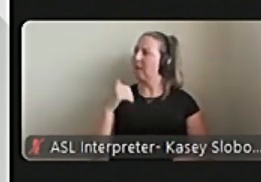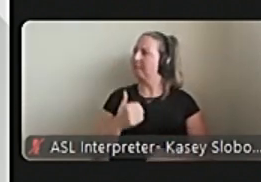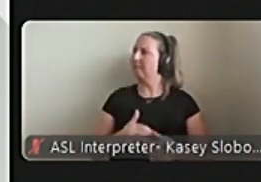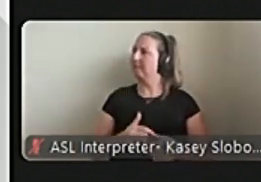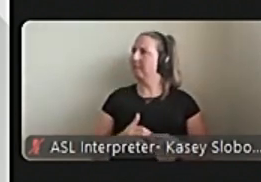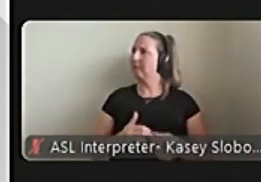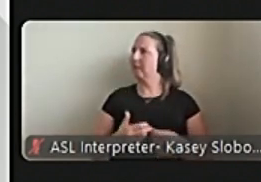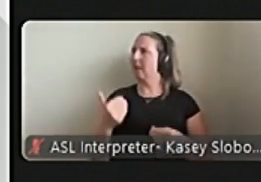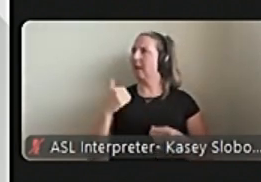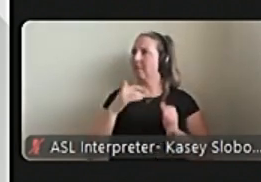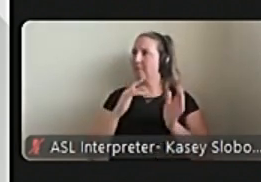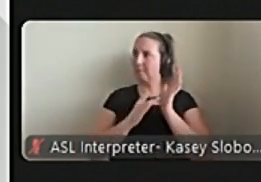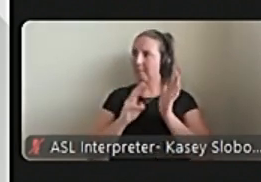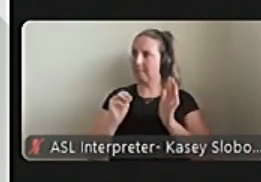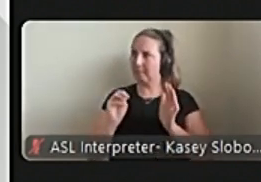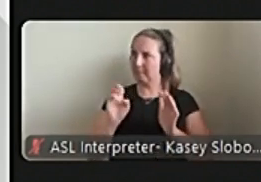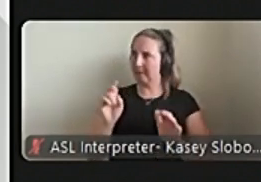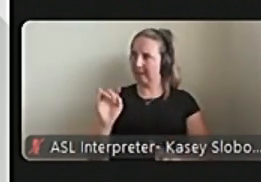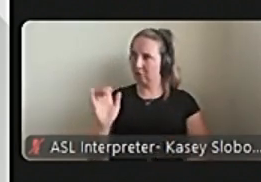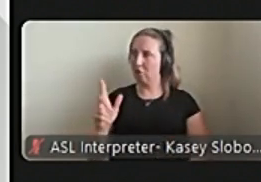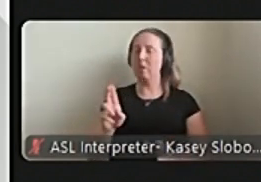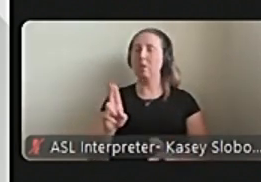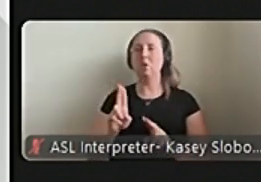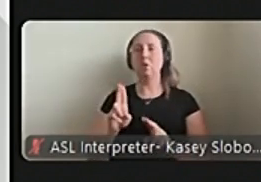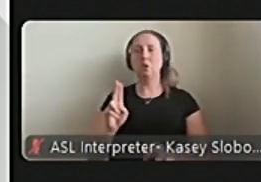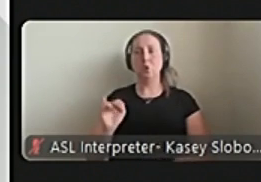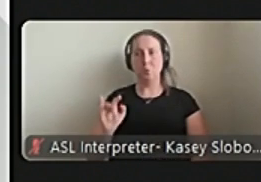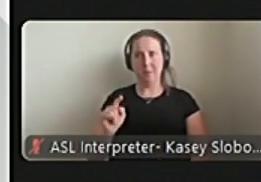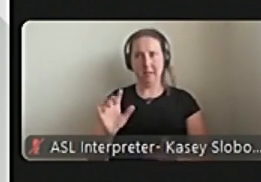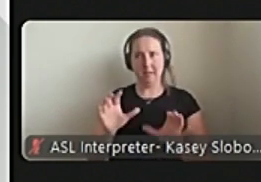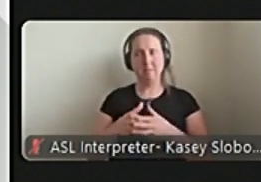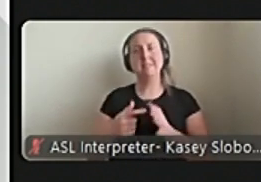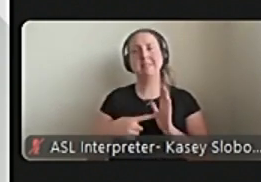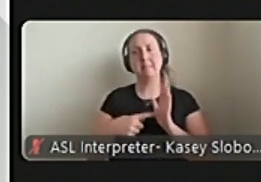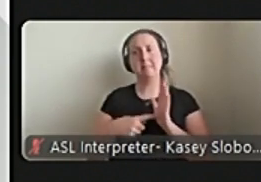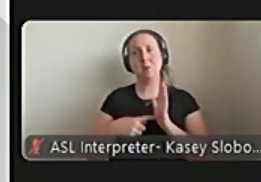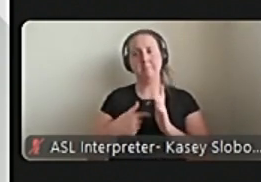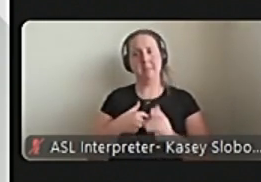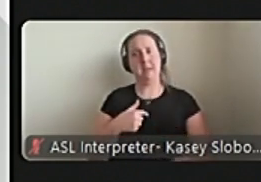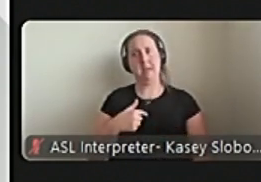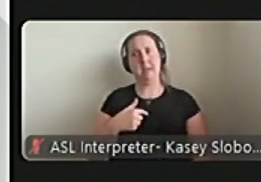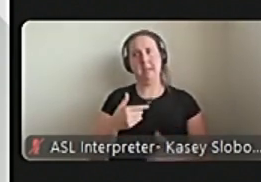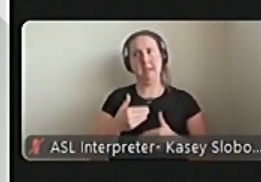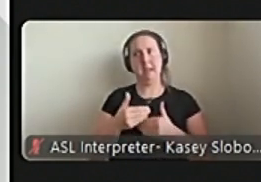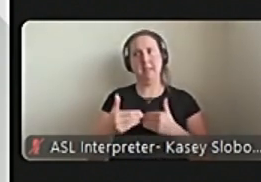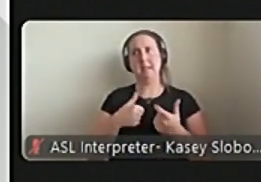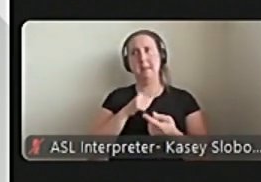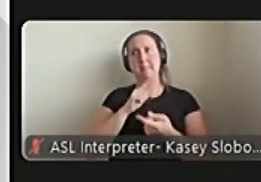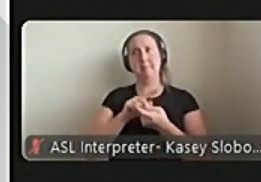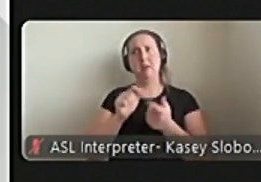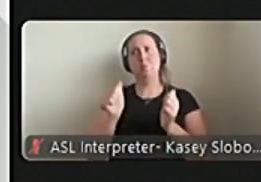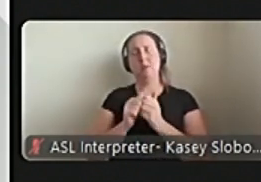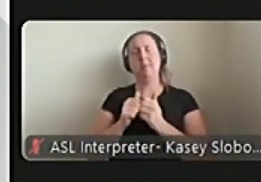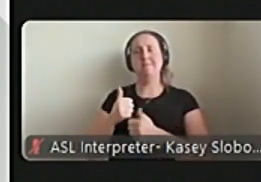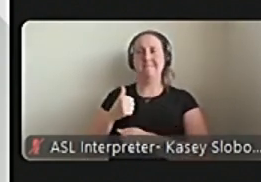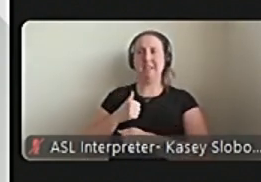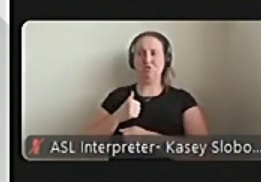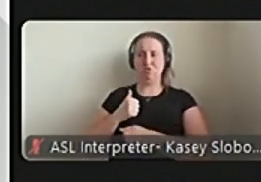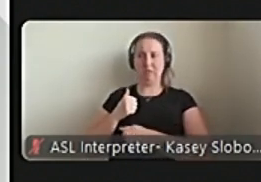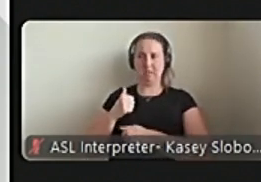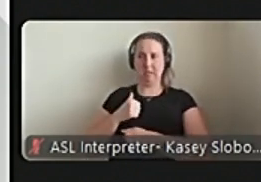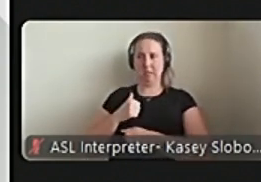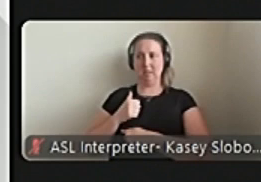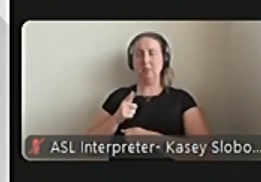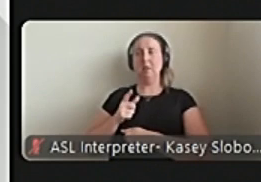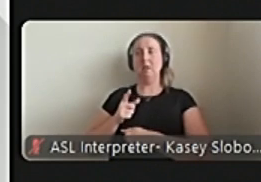medical units. I'm, like, for example, when I do mine next, I Mm-hmm. met with a veteran at the reception